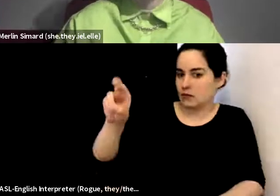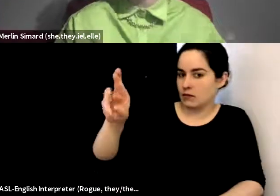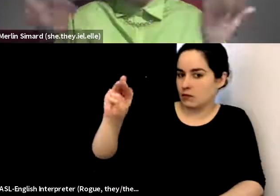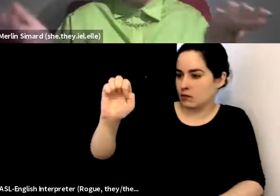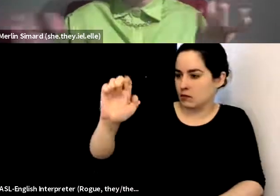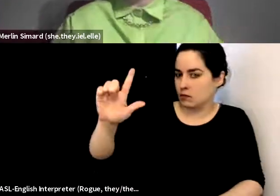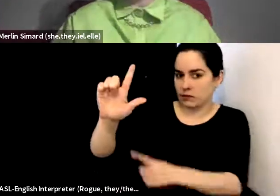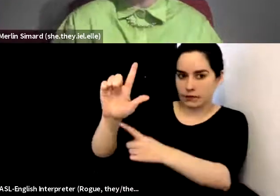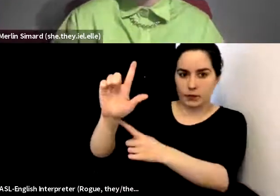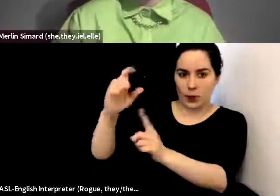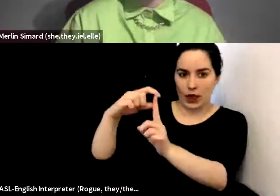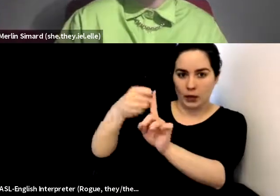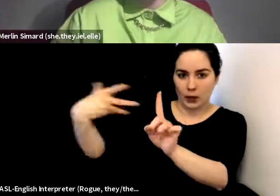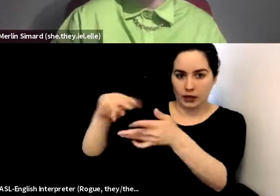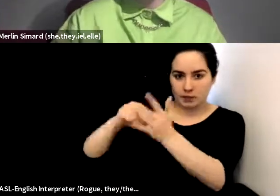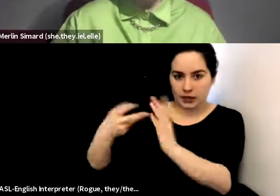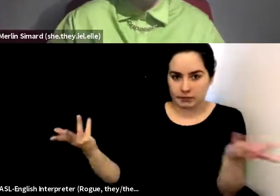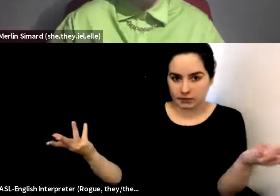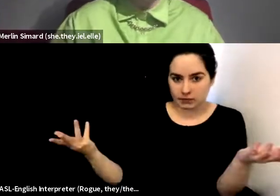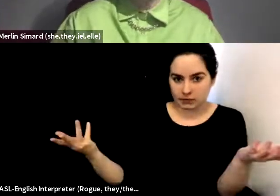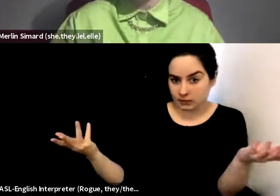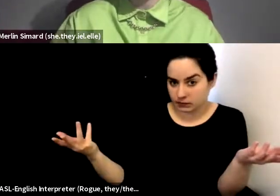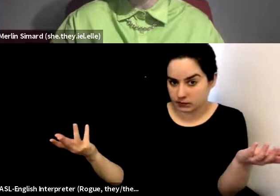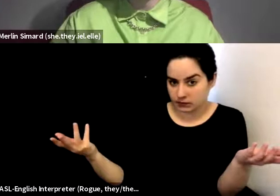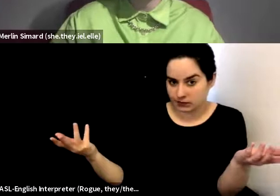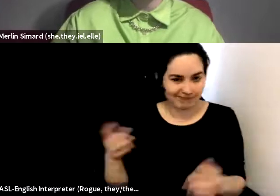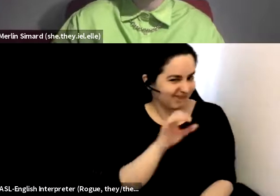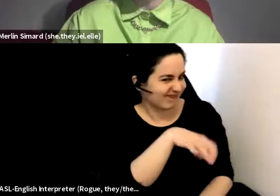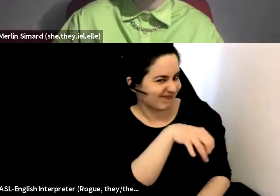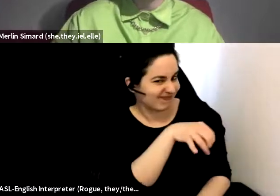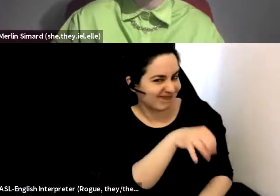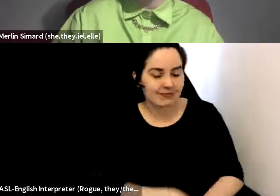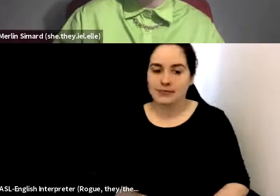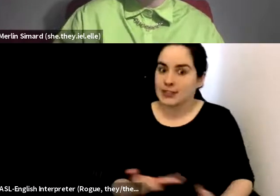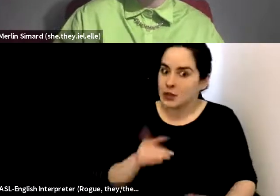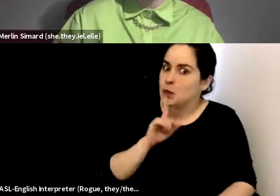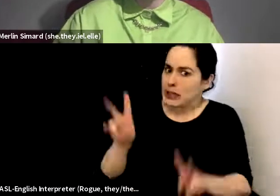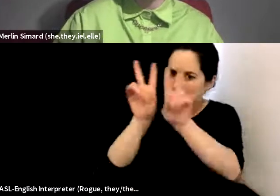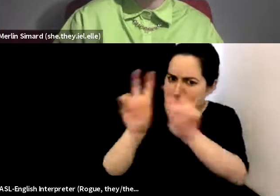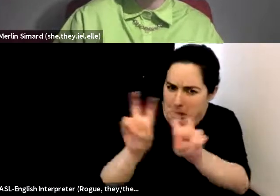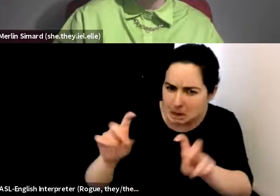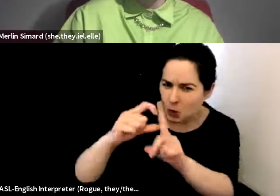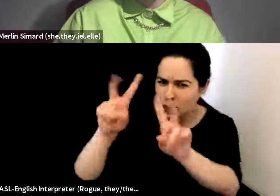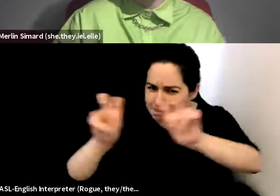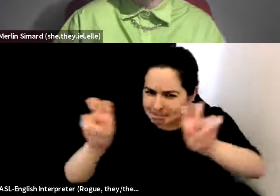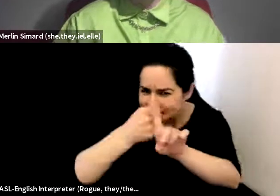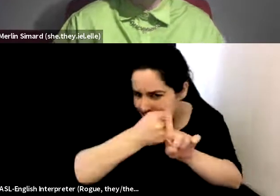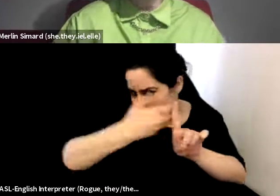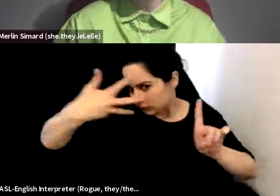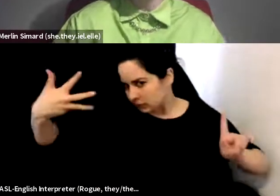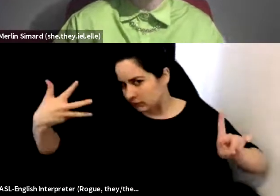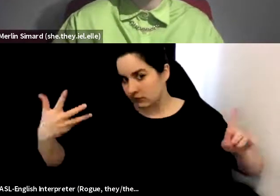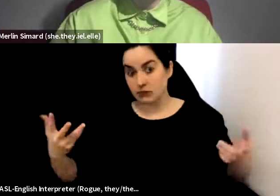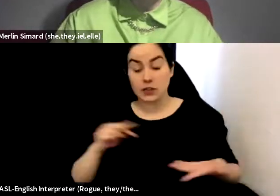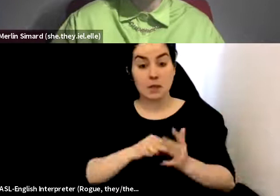normal? Yes, exactly. And to really like interrogate, okay, like, does it mean having standing